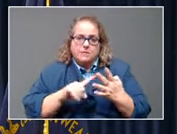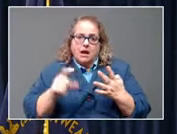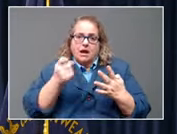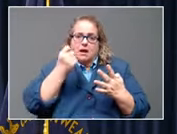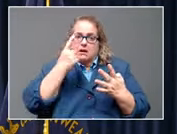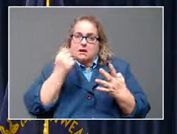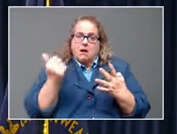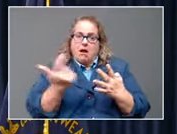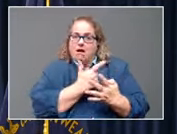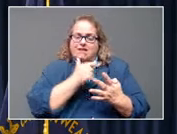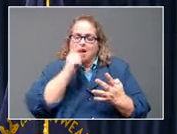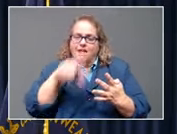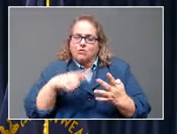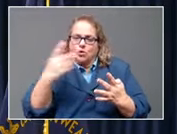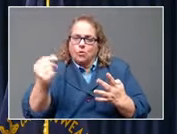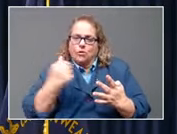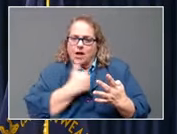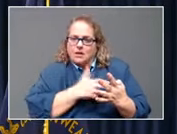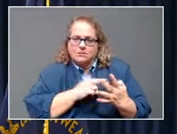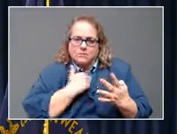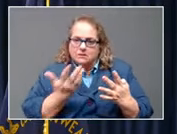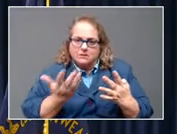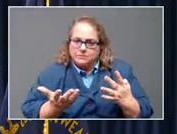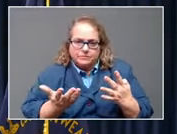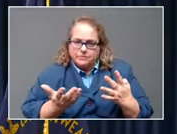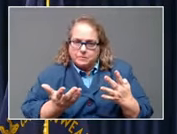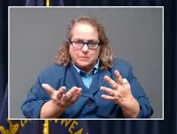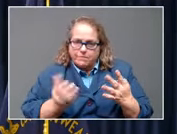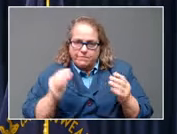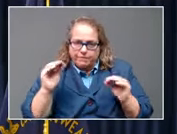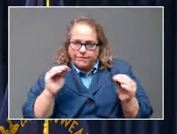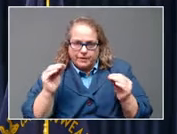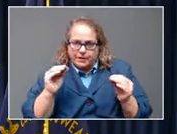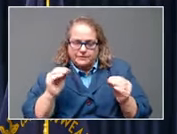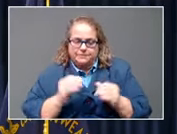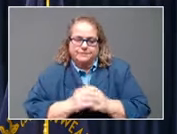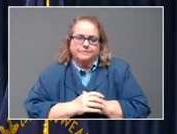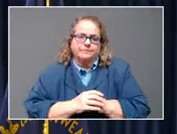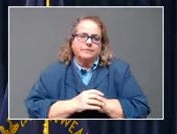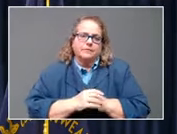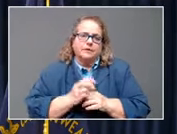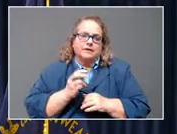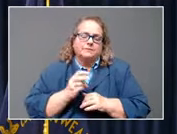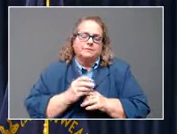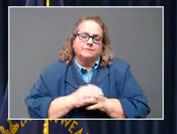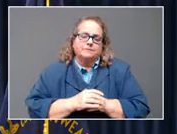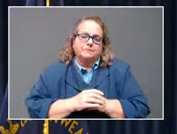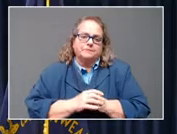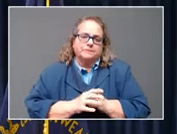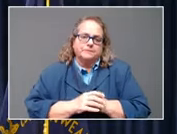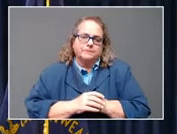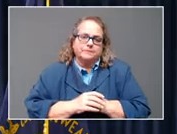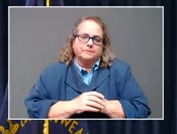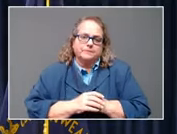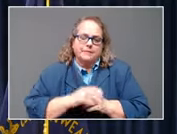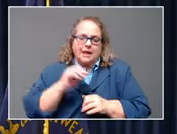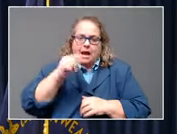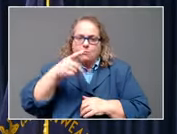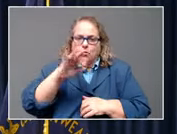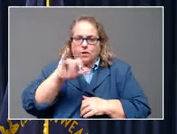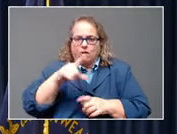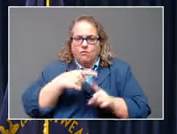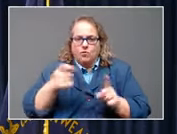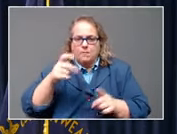more in our corrections officers, but nobody having to go to the hospital is a big deal. April Rickard from